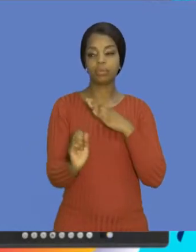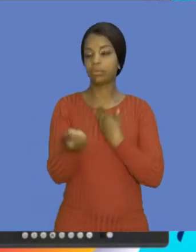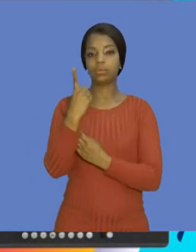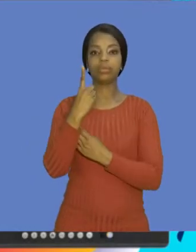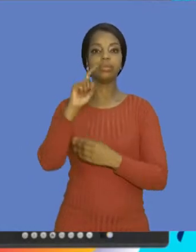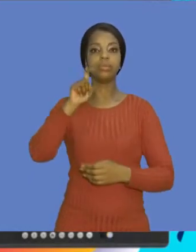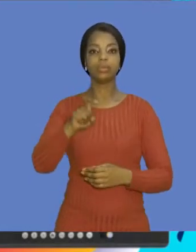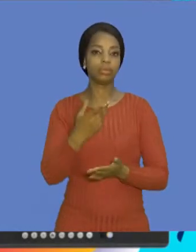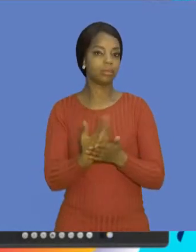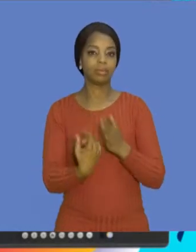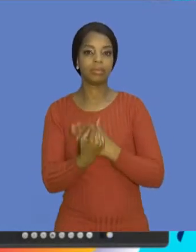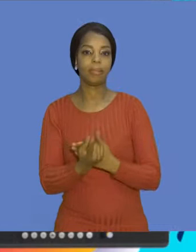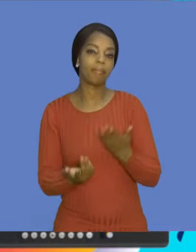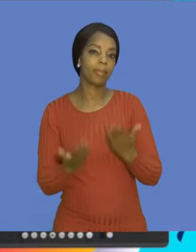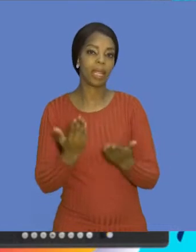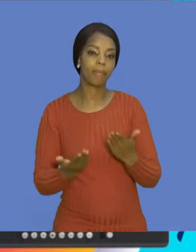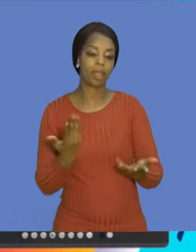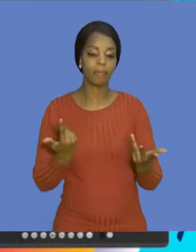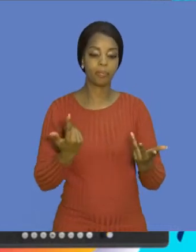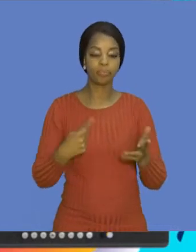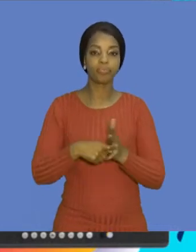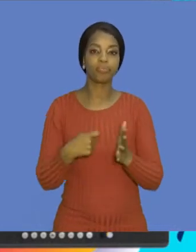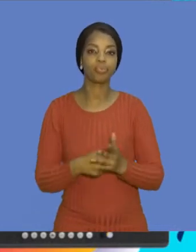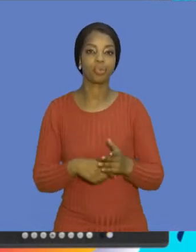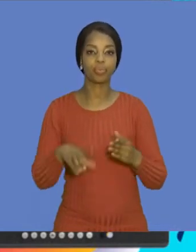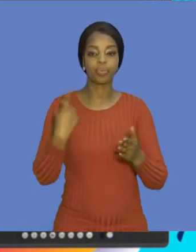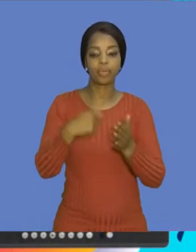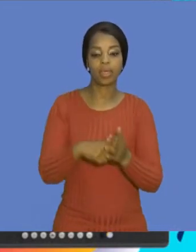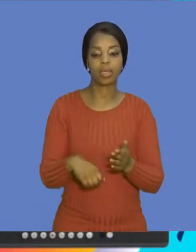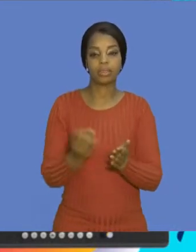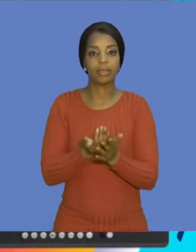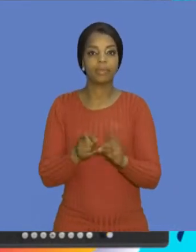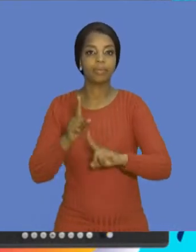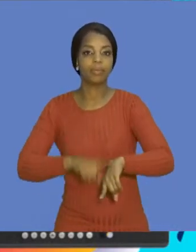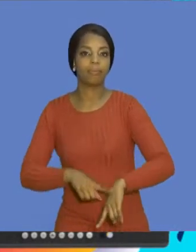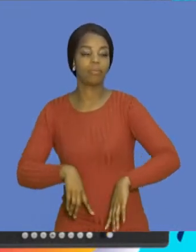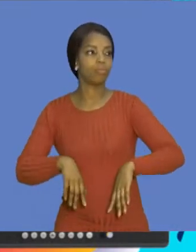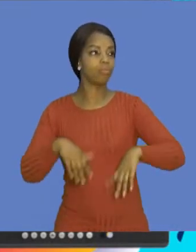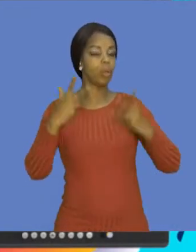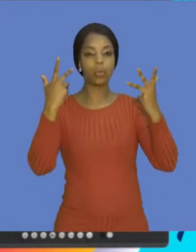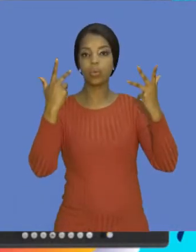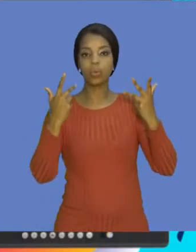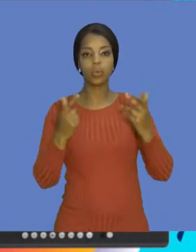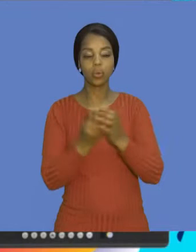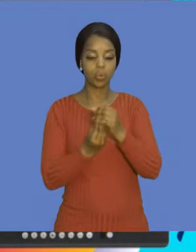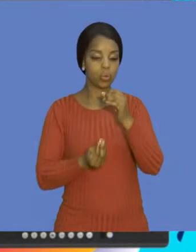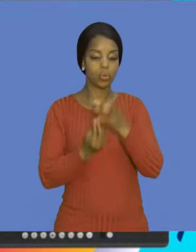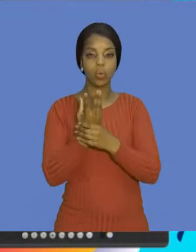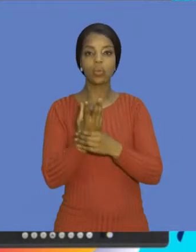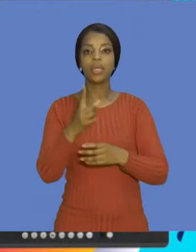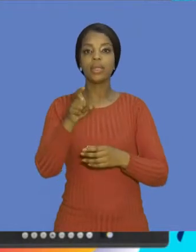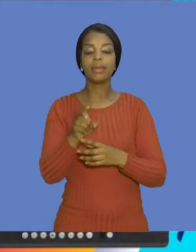market and the currency, the exchange rate, and all of that. Or it's just a simple growth that talks to